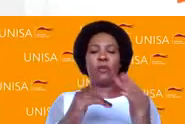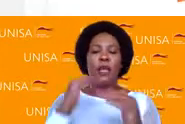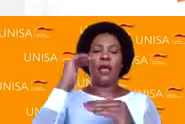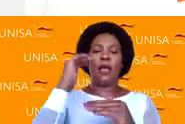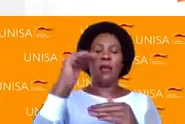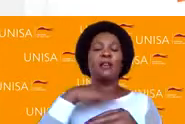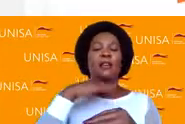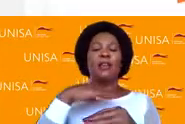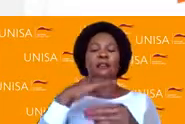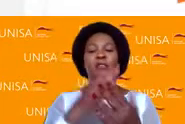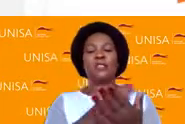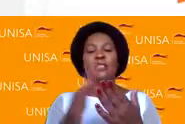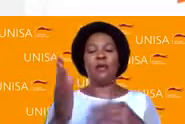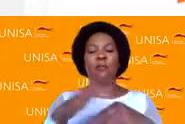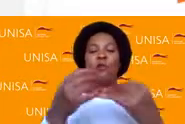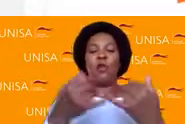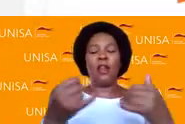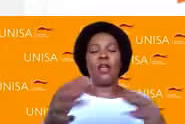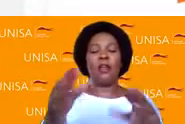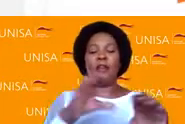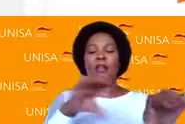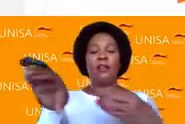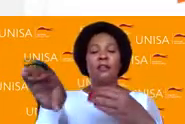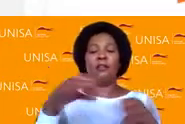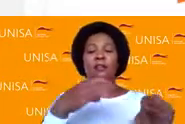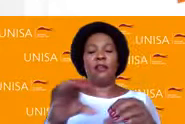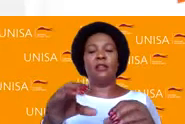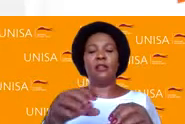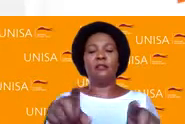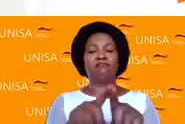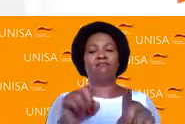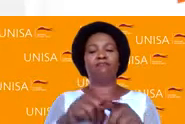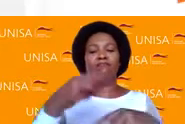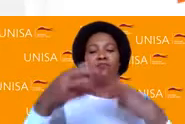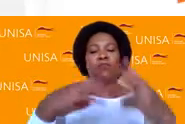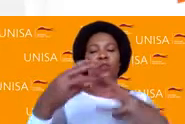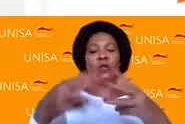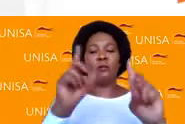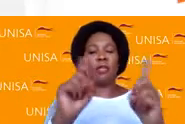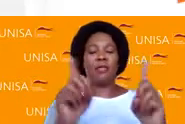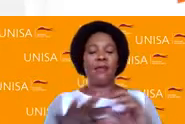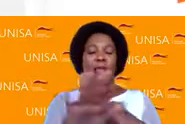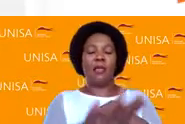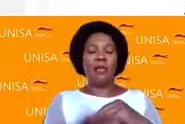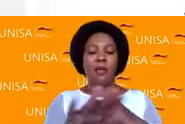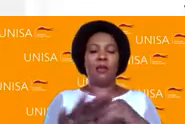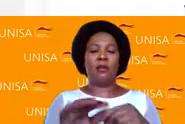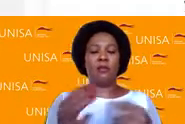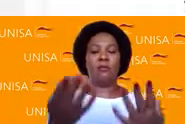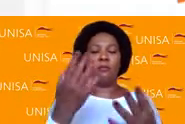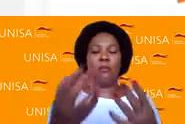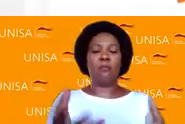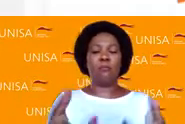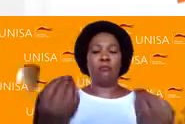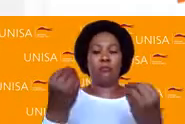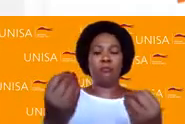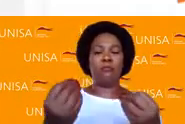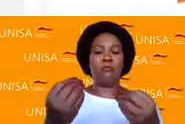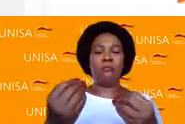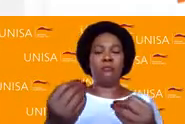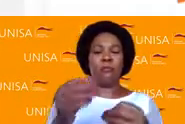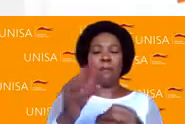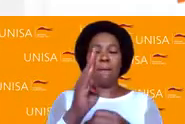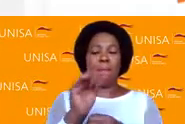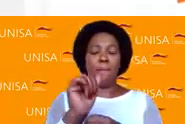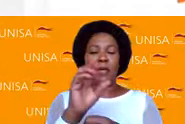in some online activities? As you work through the specific areas, you can earn badges for what you